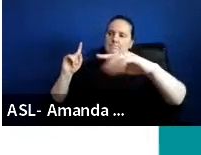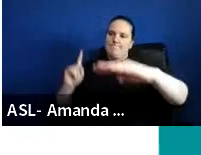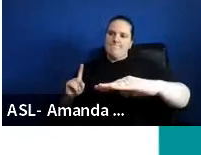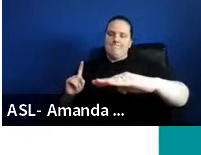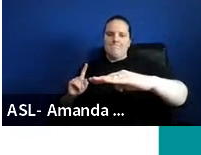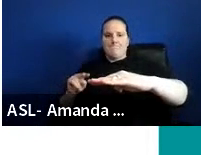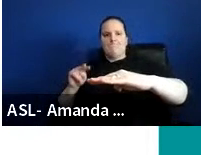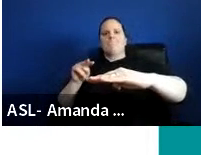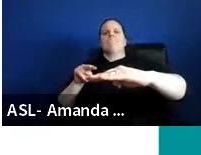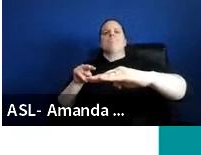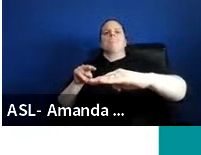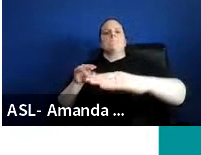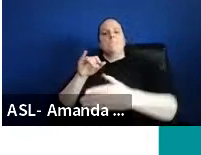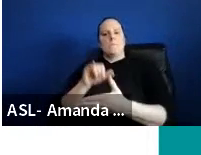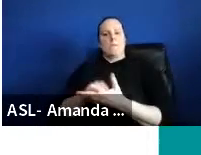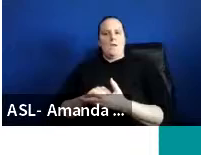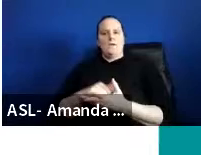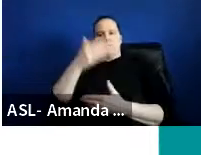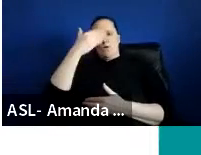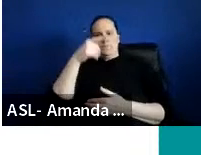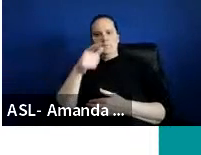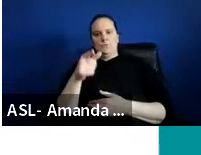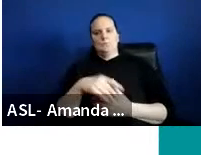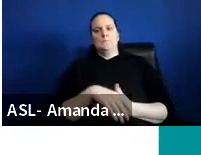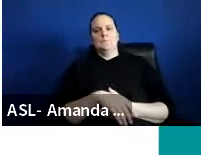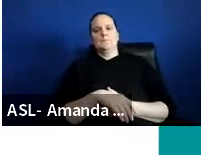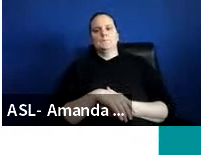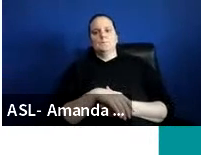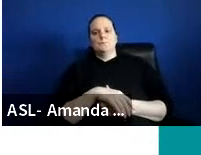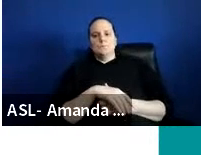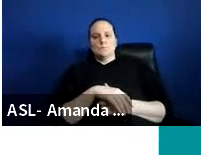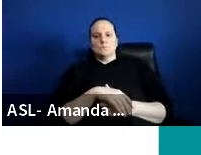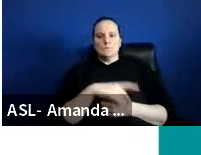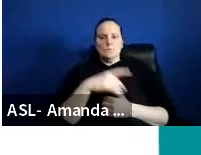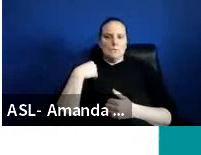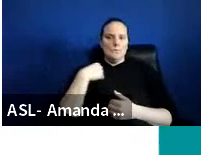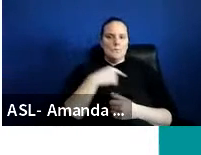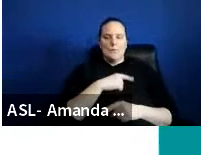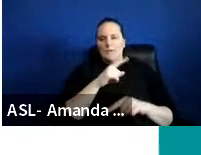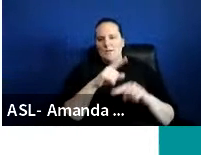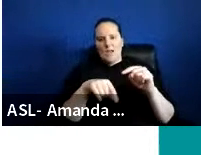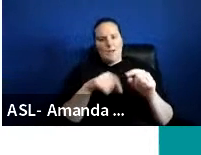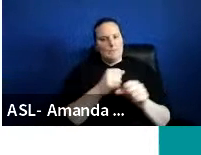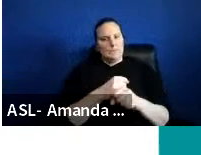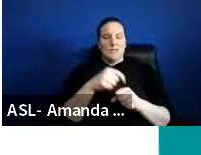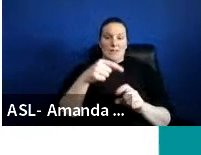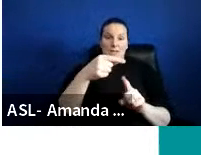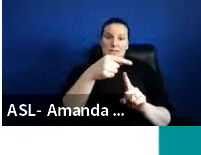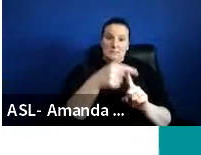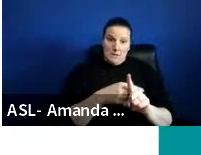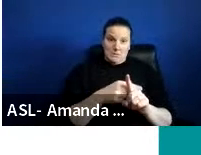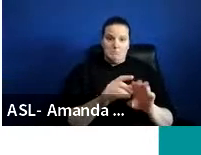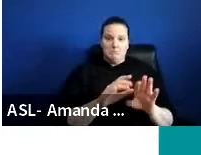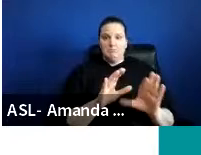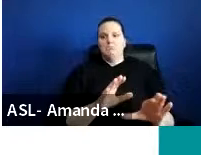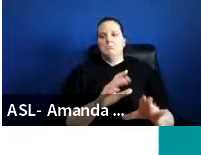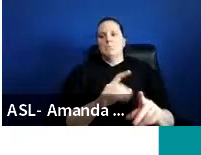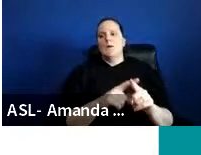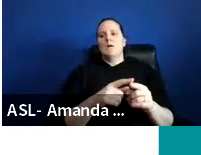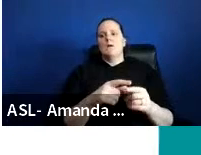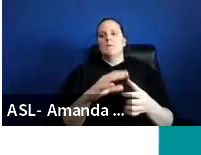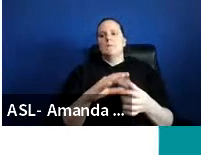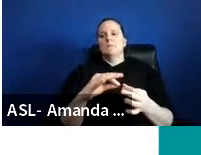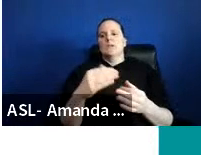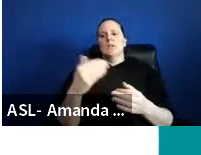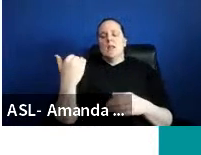looking at it in front of you. And so we weren't able to produce that for this month, but as I mentioned last time,